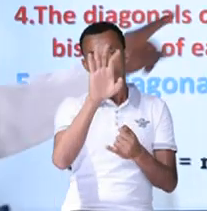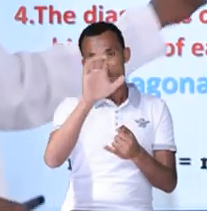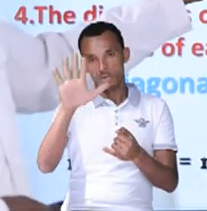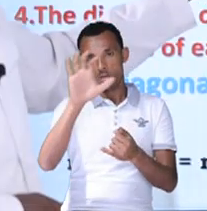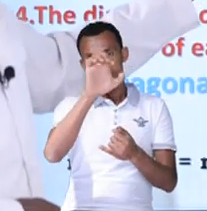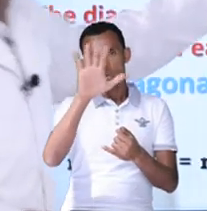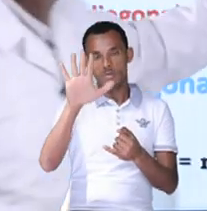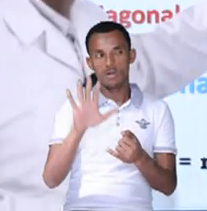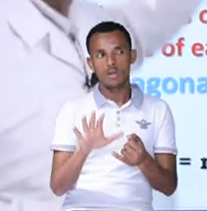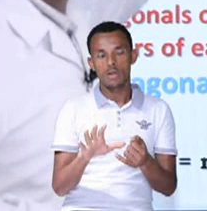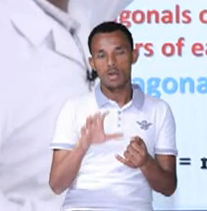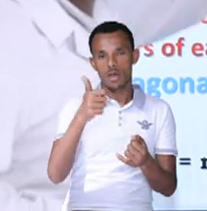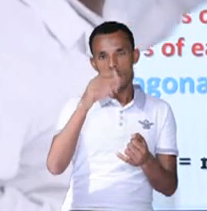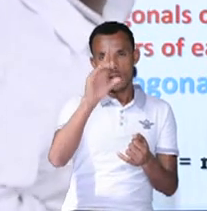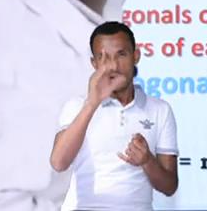of ADE,